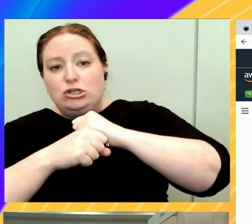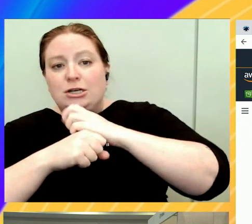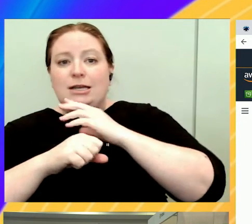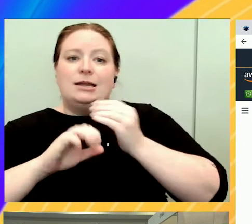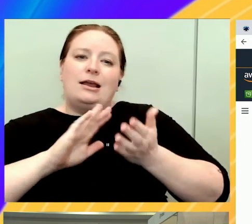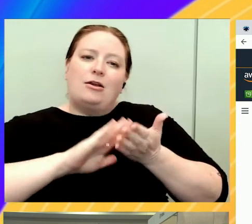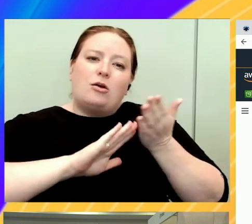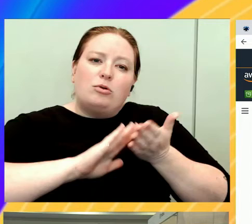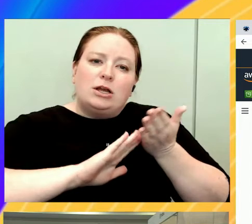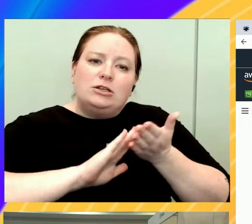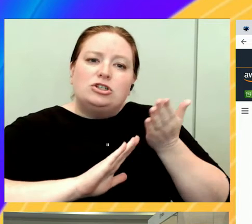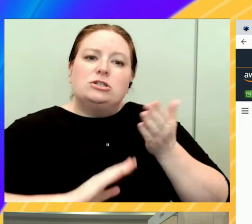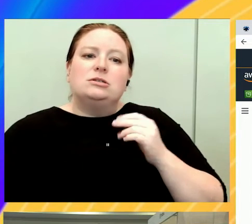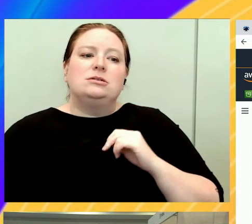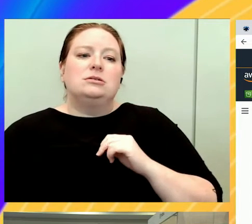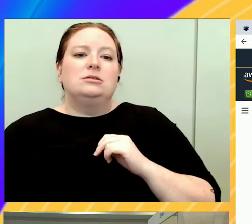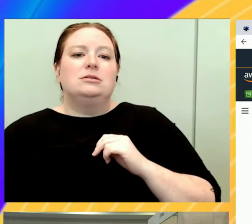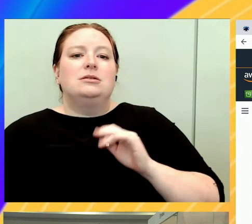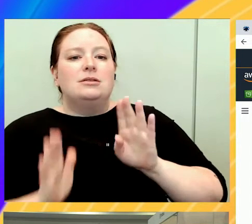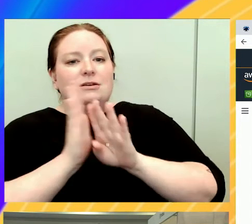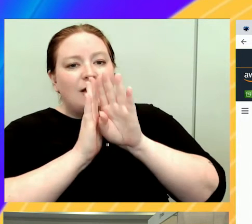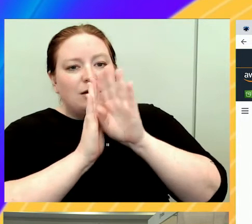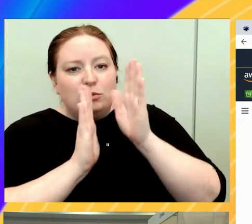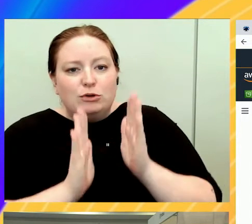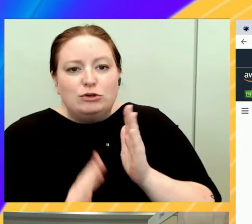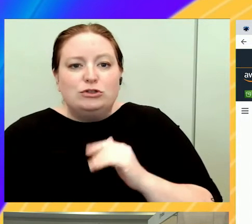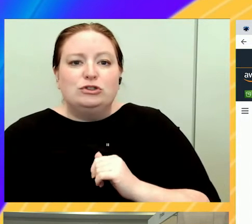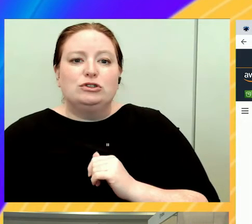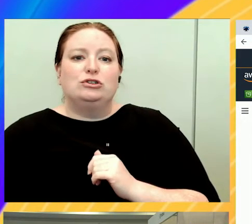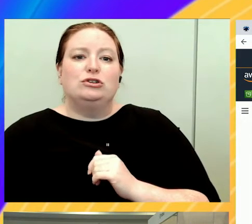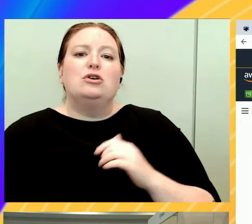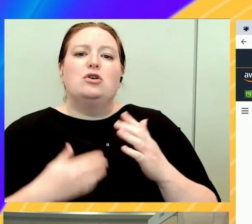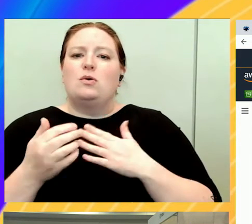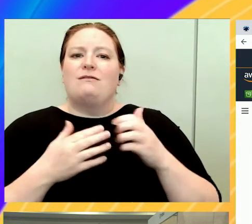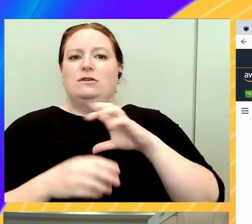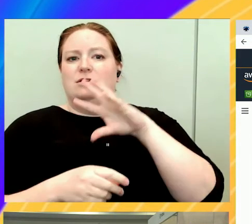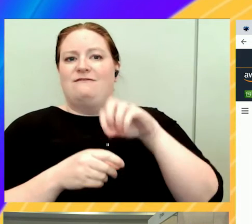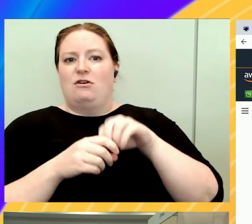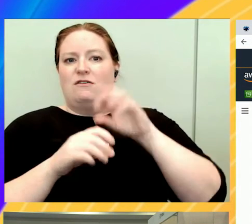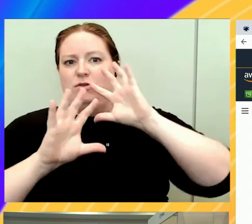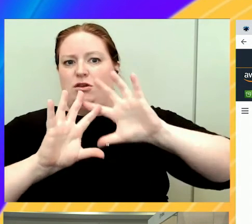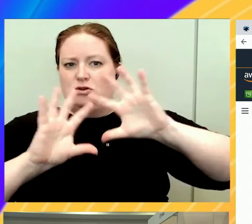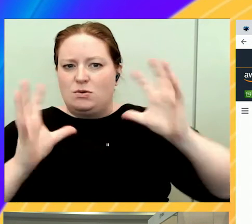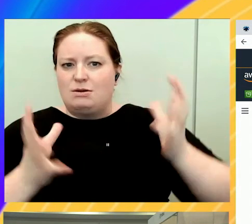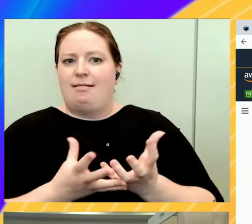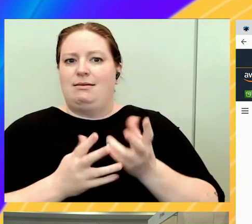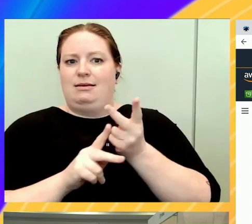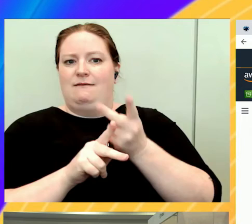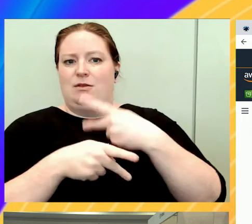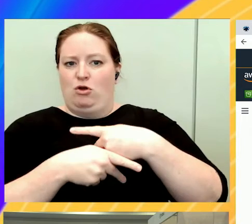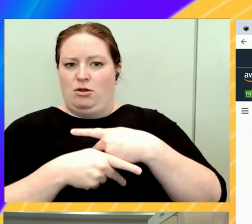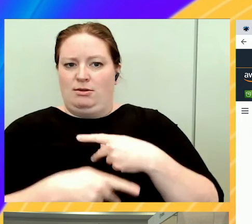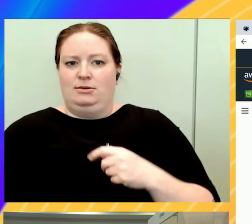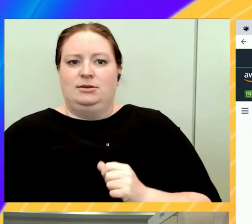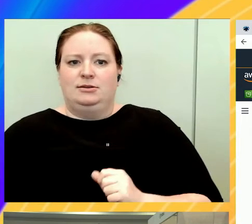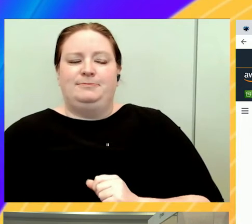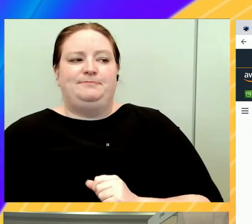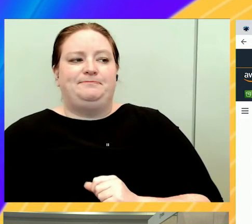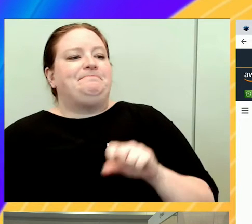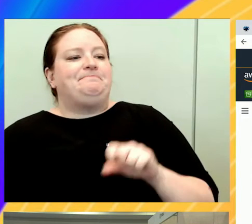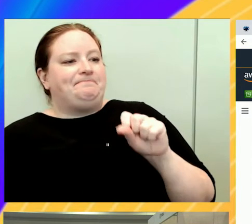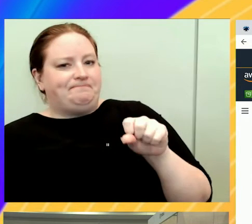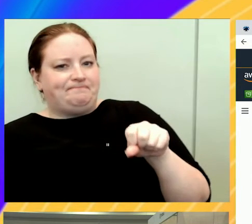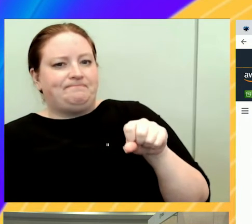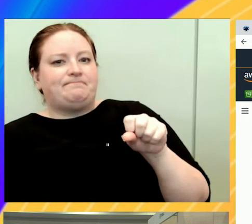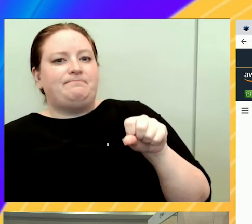the actual developers, whoever's involved in like the totality of the product that you're reviewing. Yeah. Yep, and